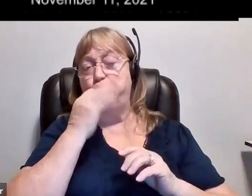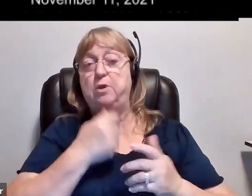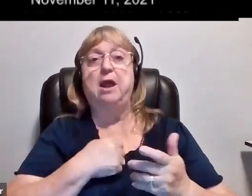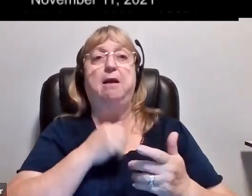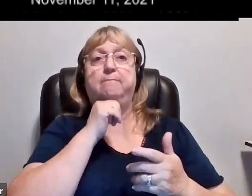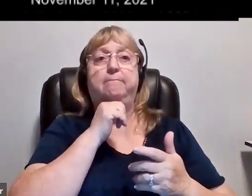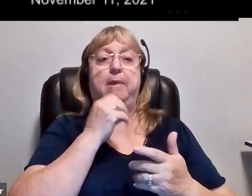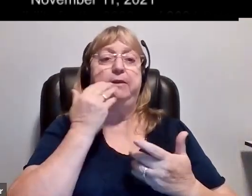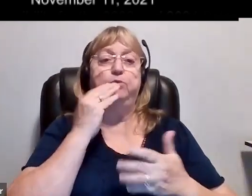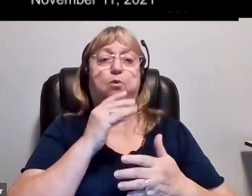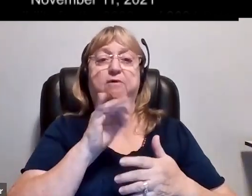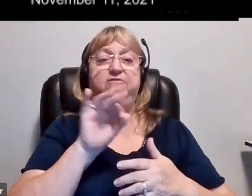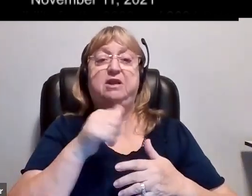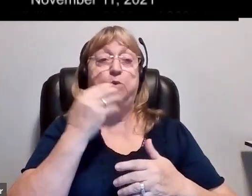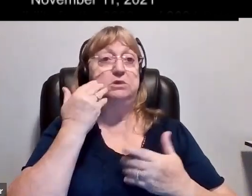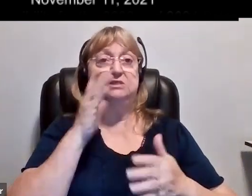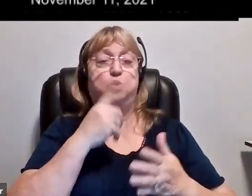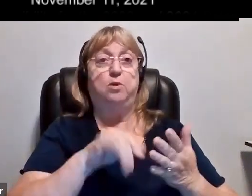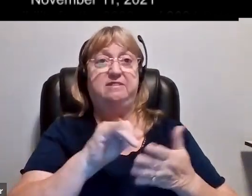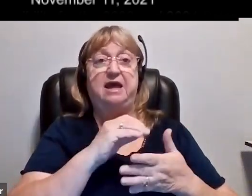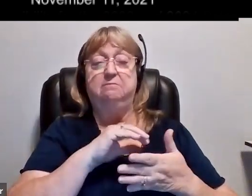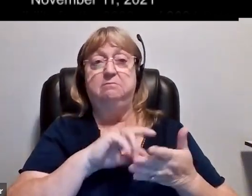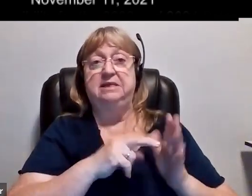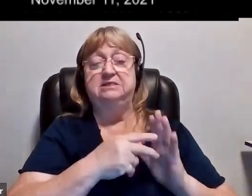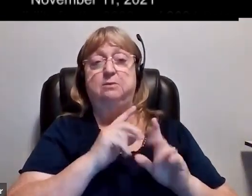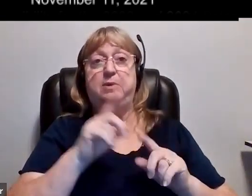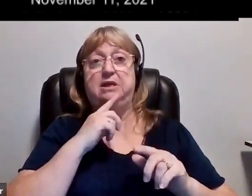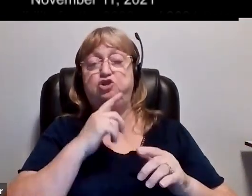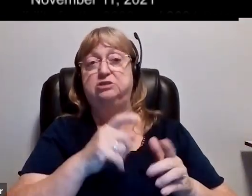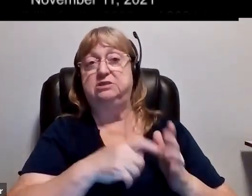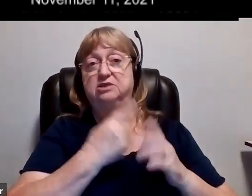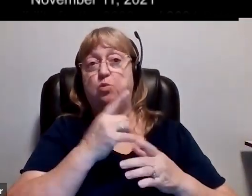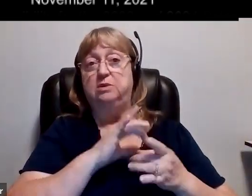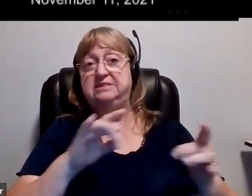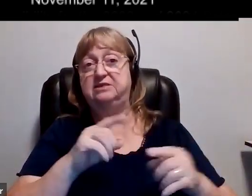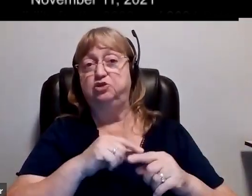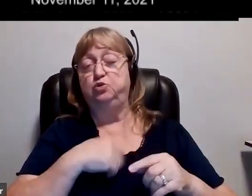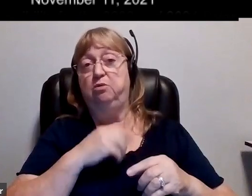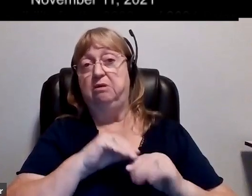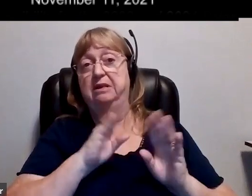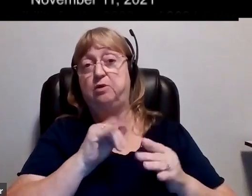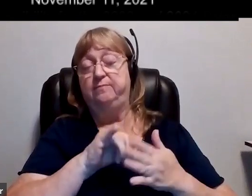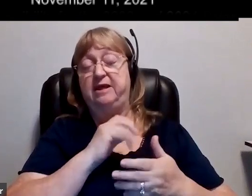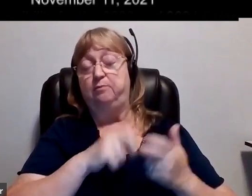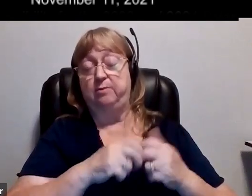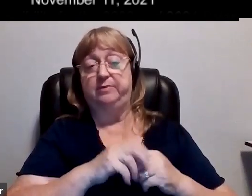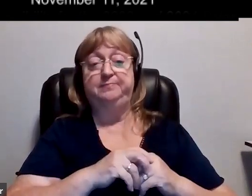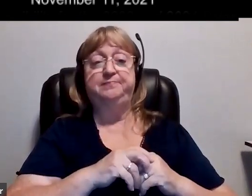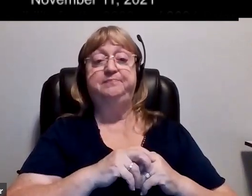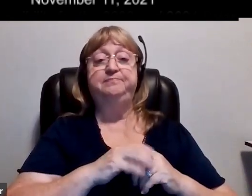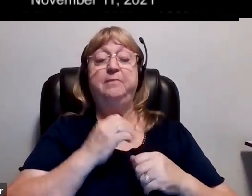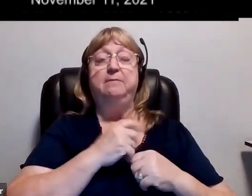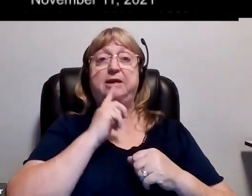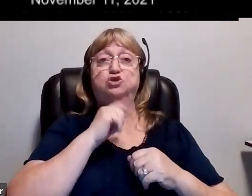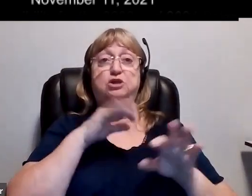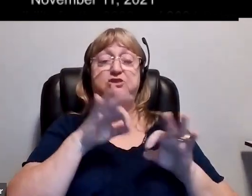anybody doesn't know what that expression means, but it only takes one sentence to clear up that problem. Make sure that the